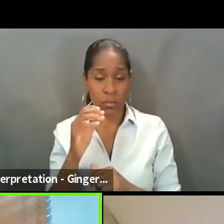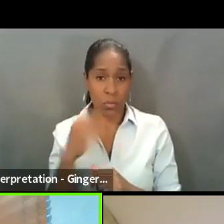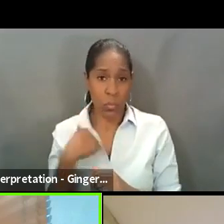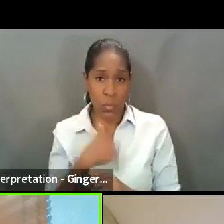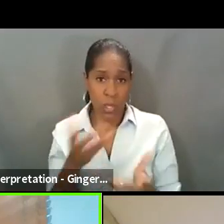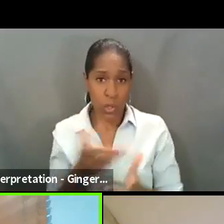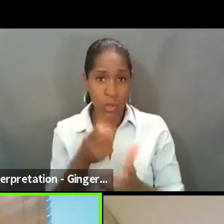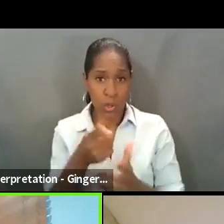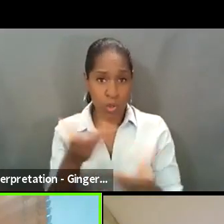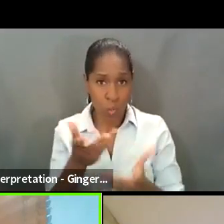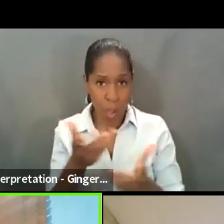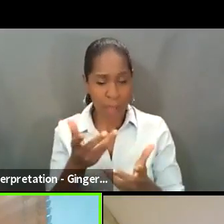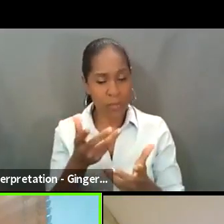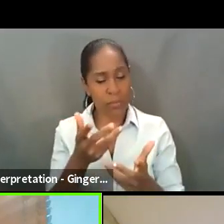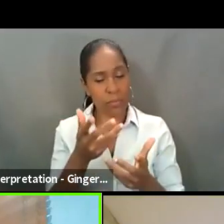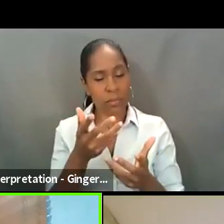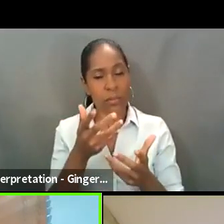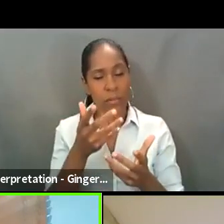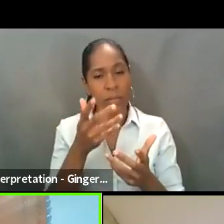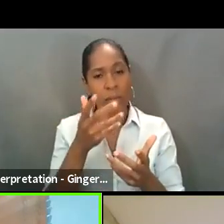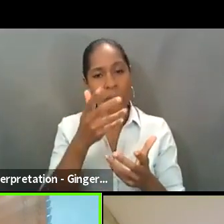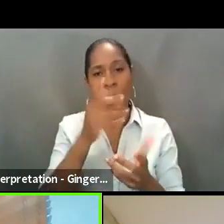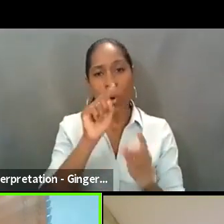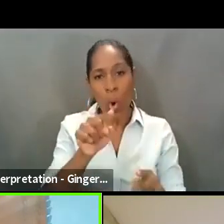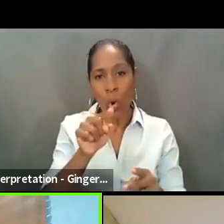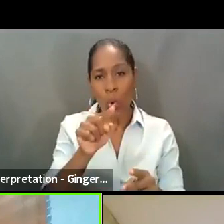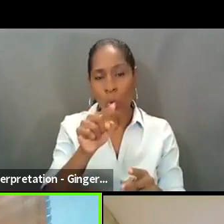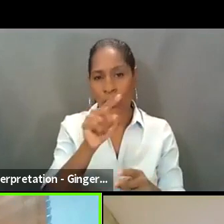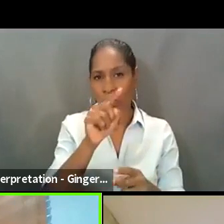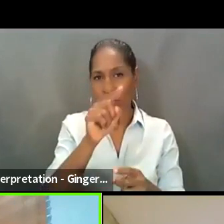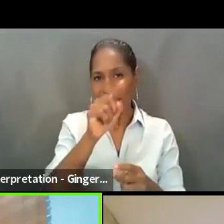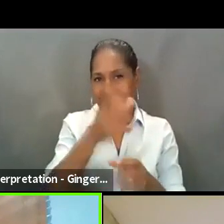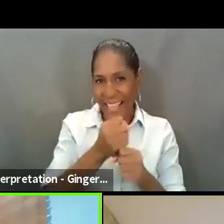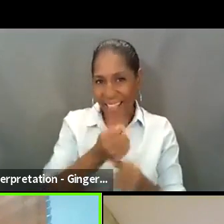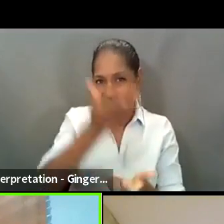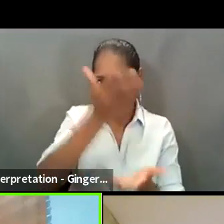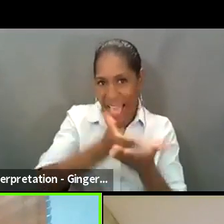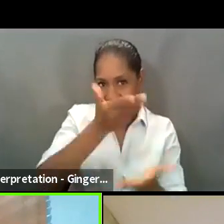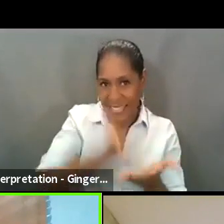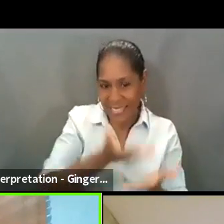Go to reliable sources and not